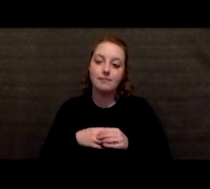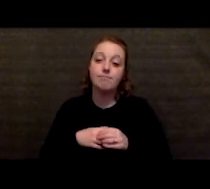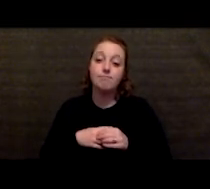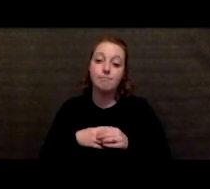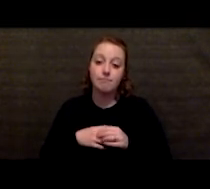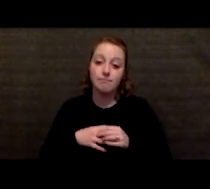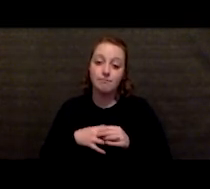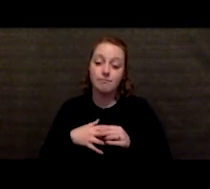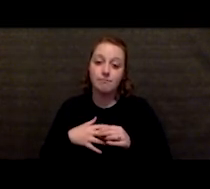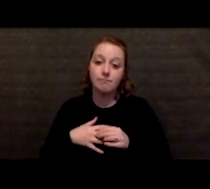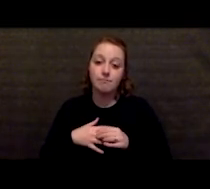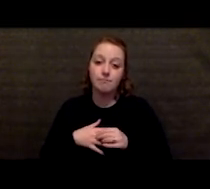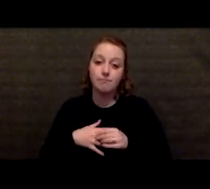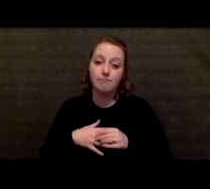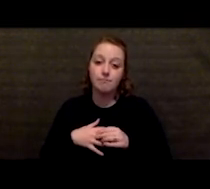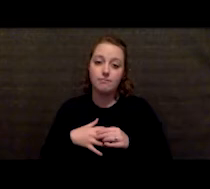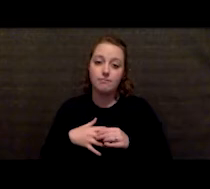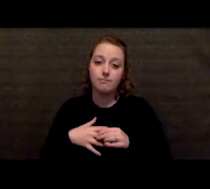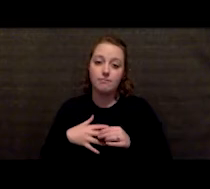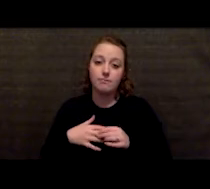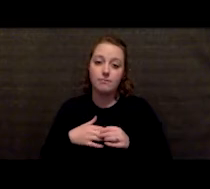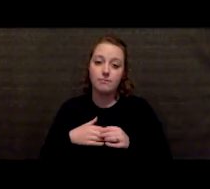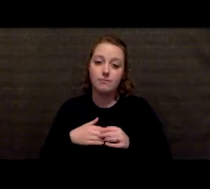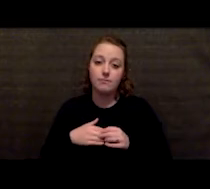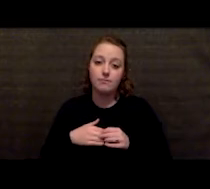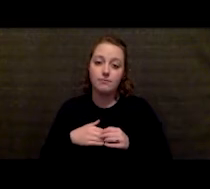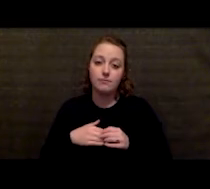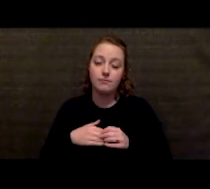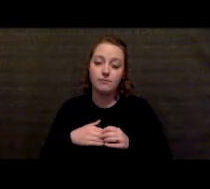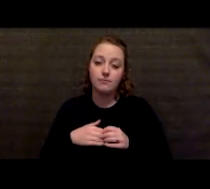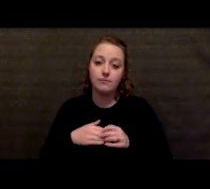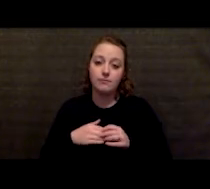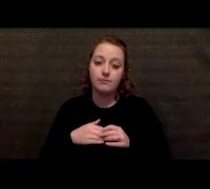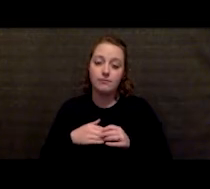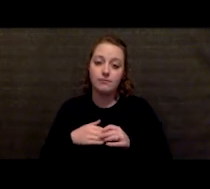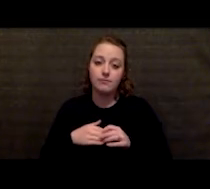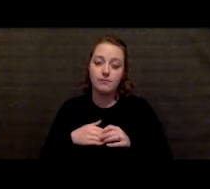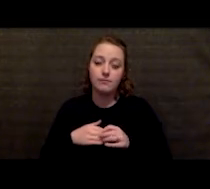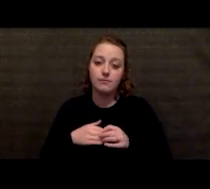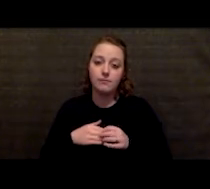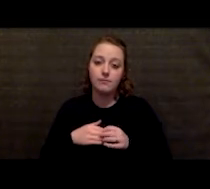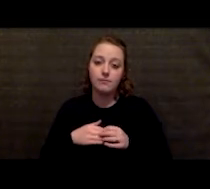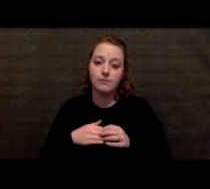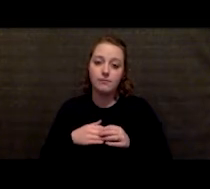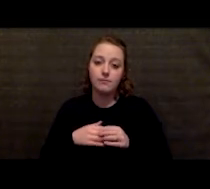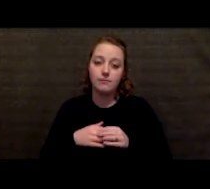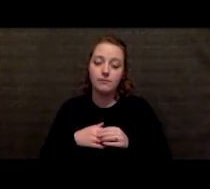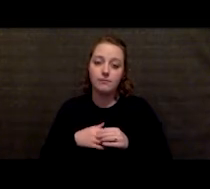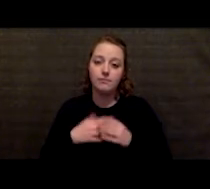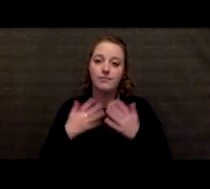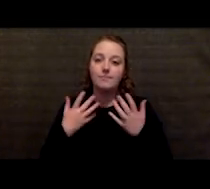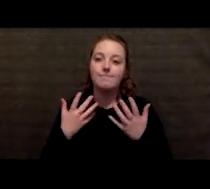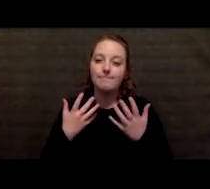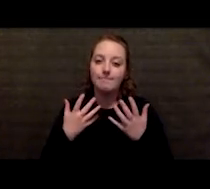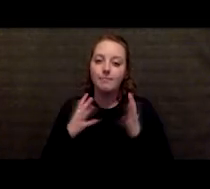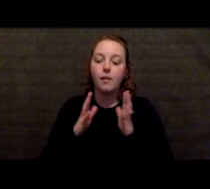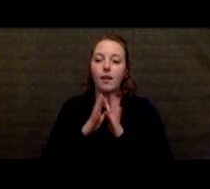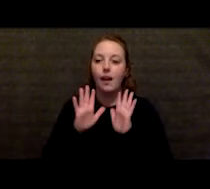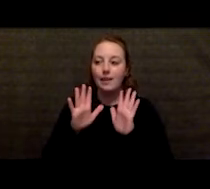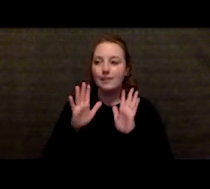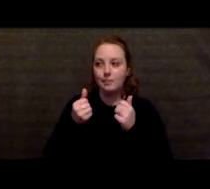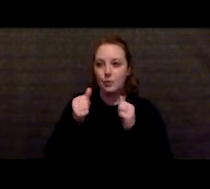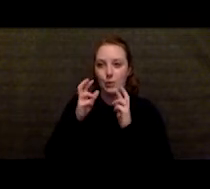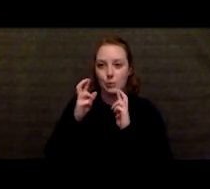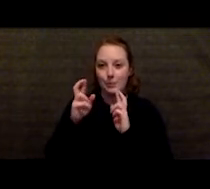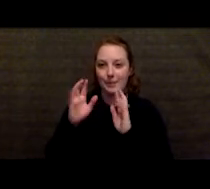Okay. Has any of the people here or any of the, I mean, and I, with all due respect,